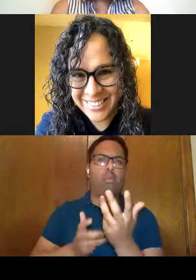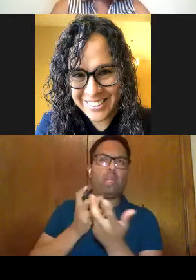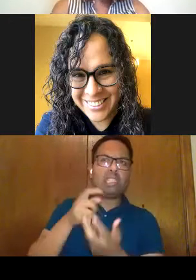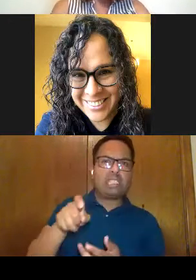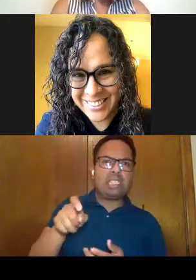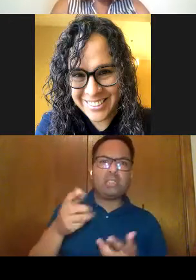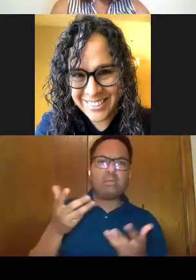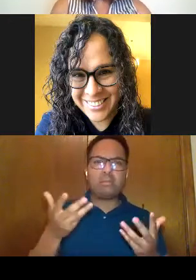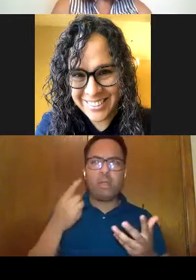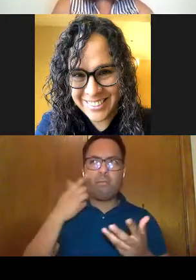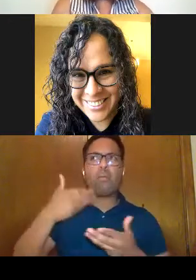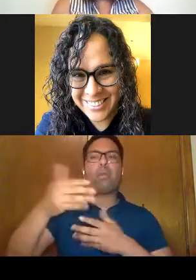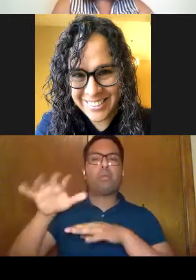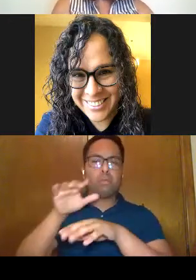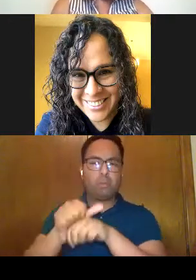successful.